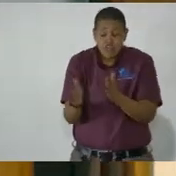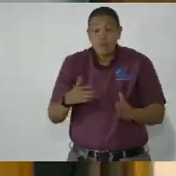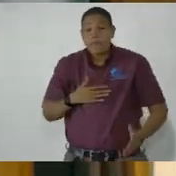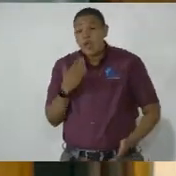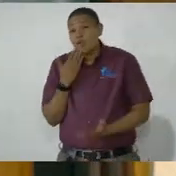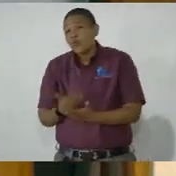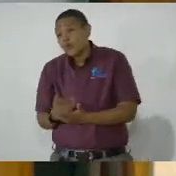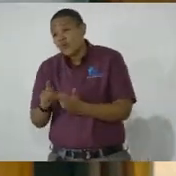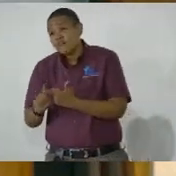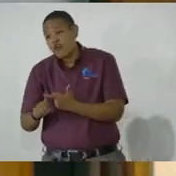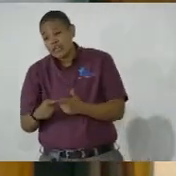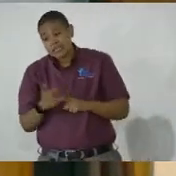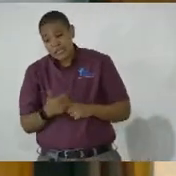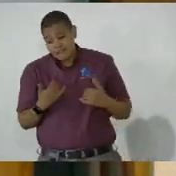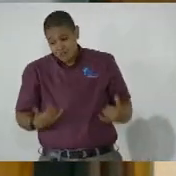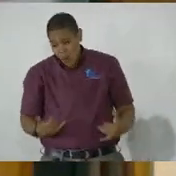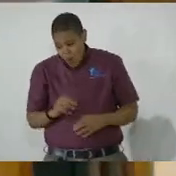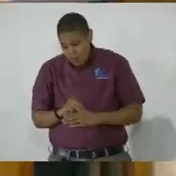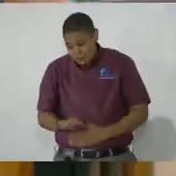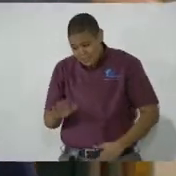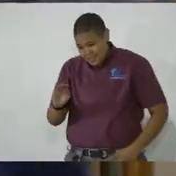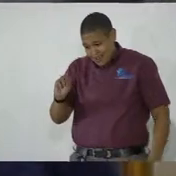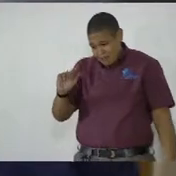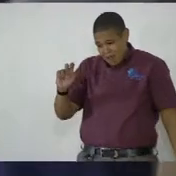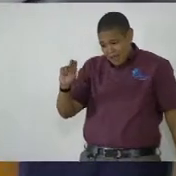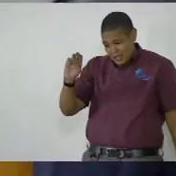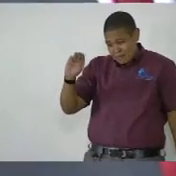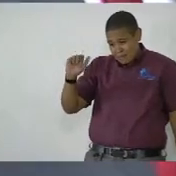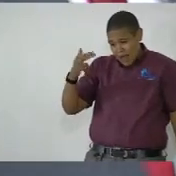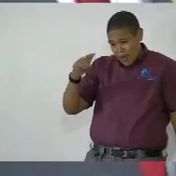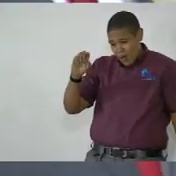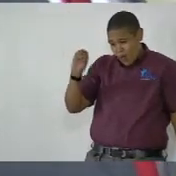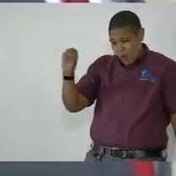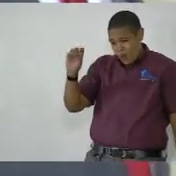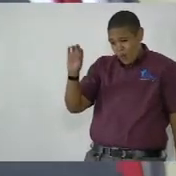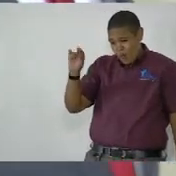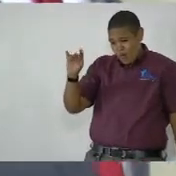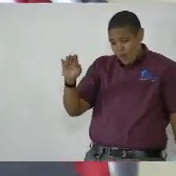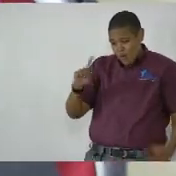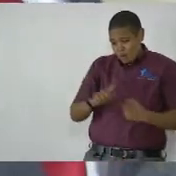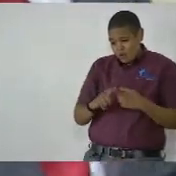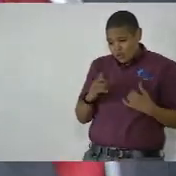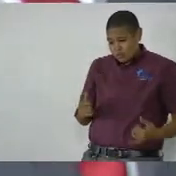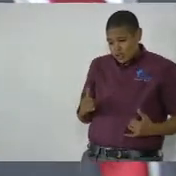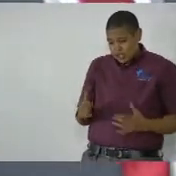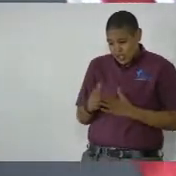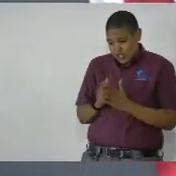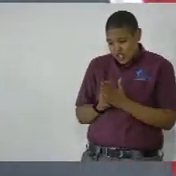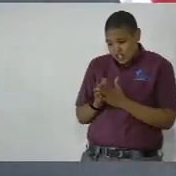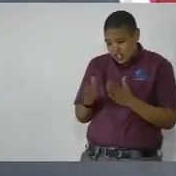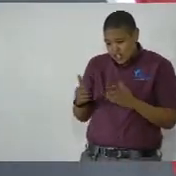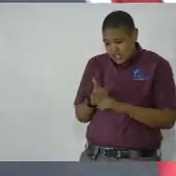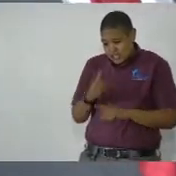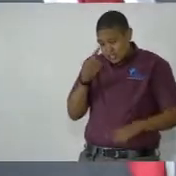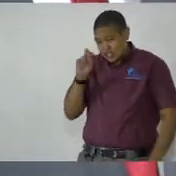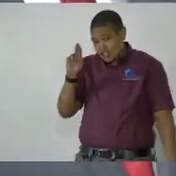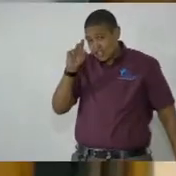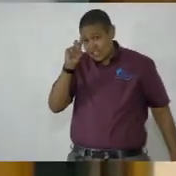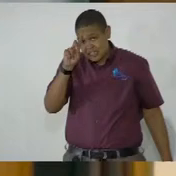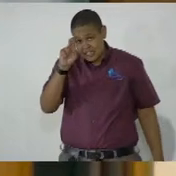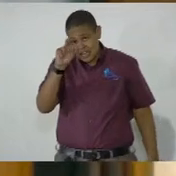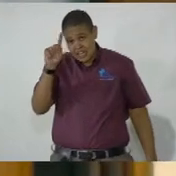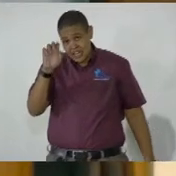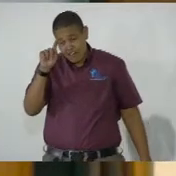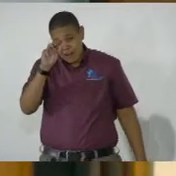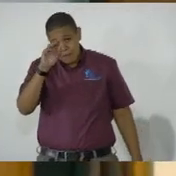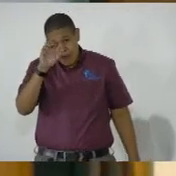friend, now Minister Marlene Malalu Ford, and the present Attorney General, Ms. Dr. Derek McCoy, my good